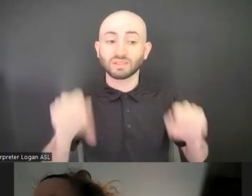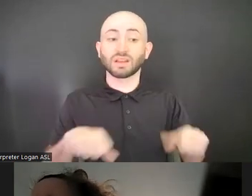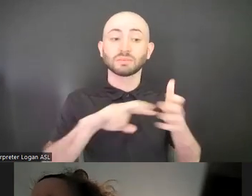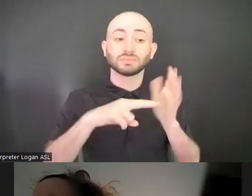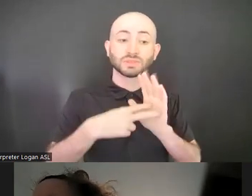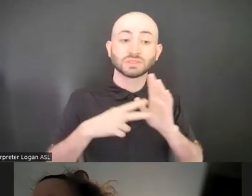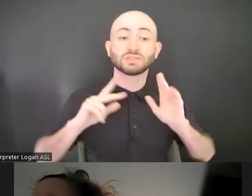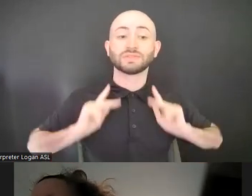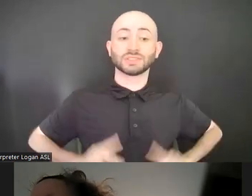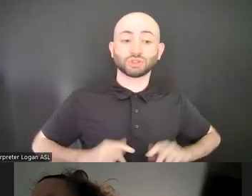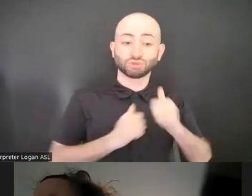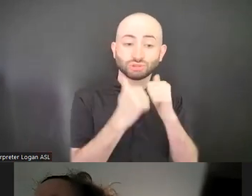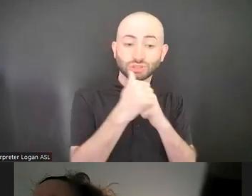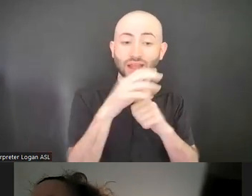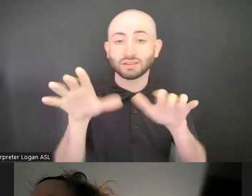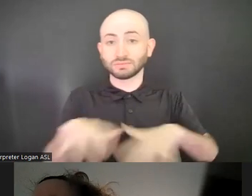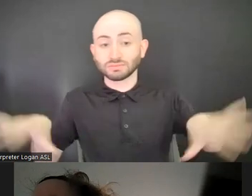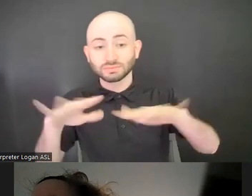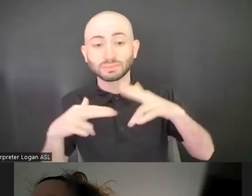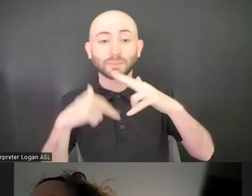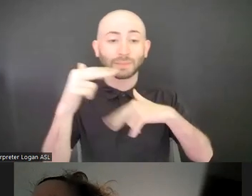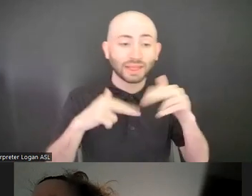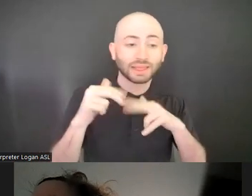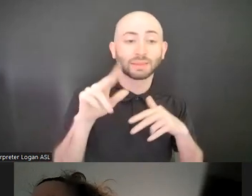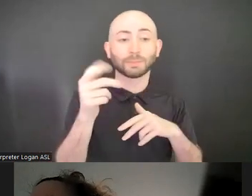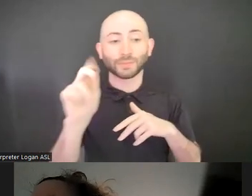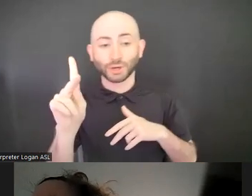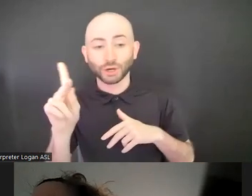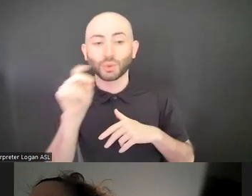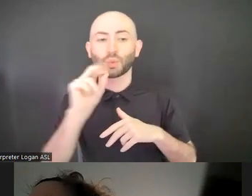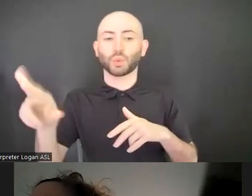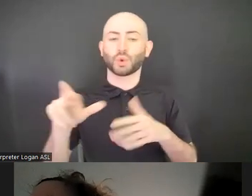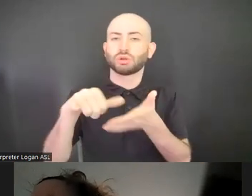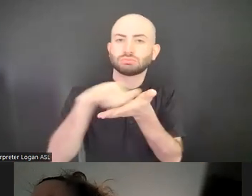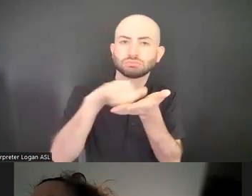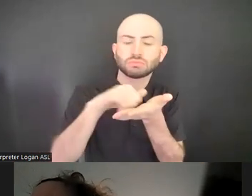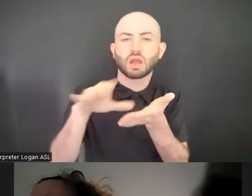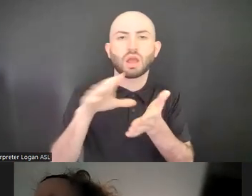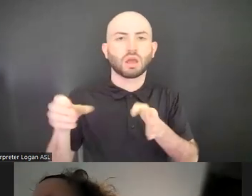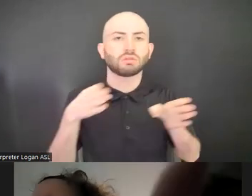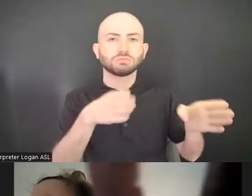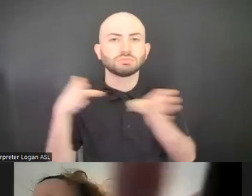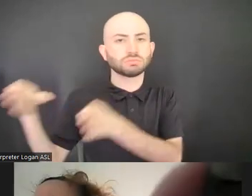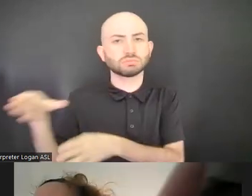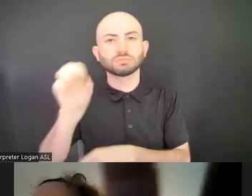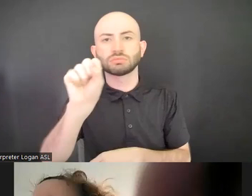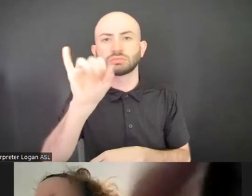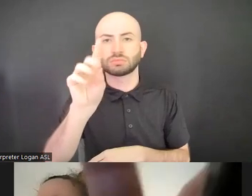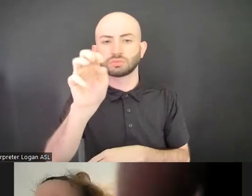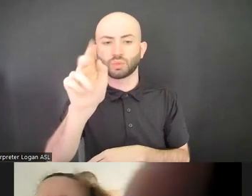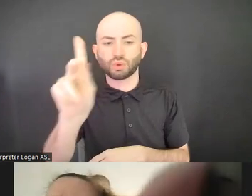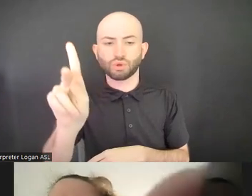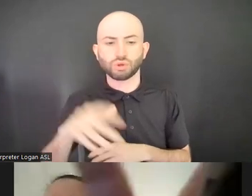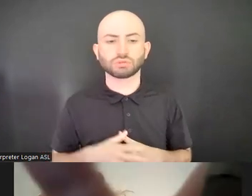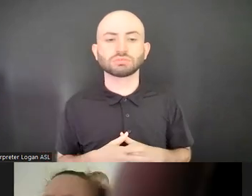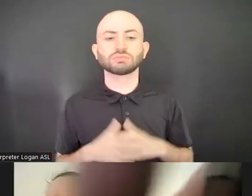infrastructures such as transit systems and sidewalks structural ableism of systemic ableism